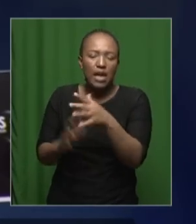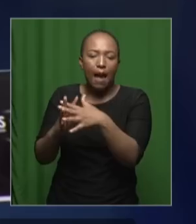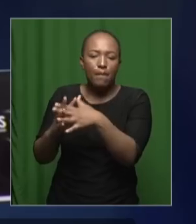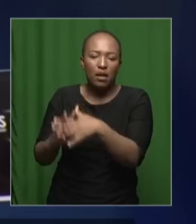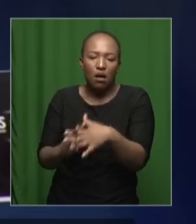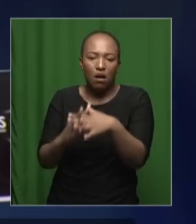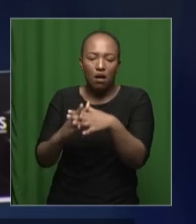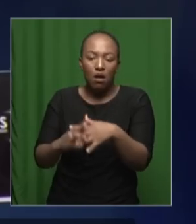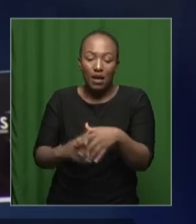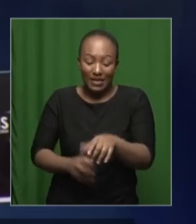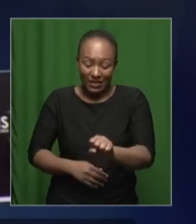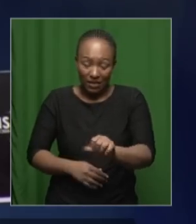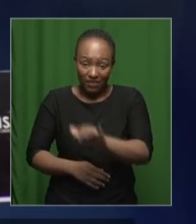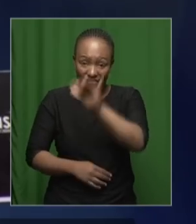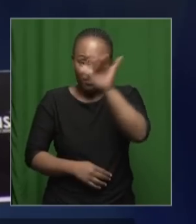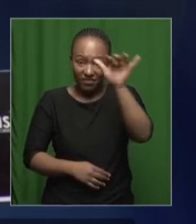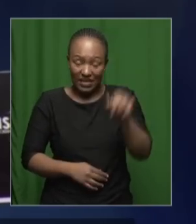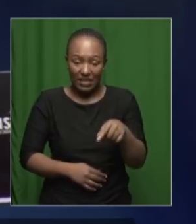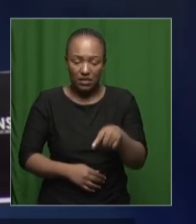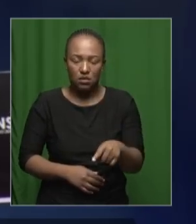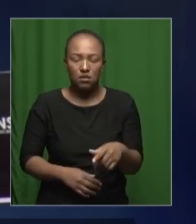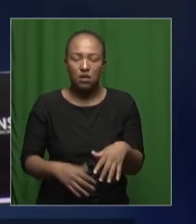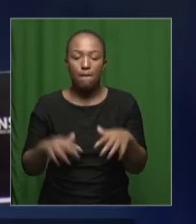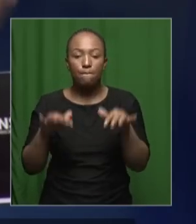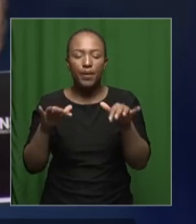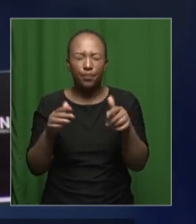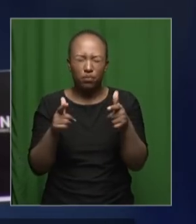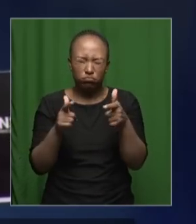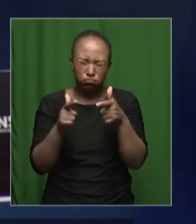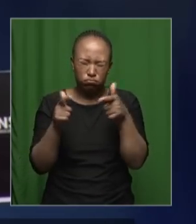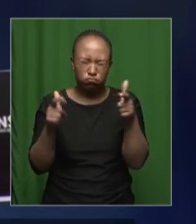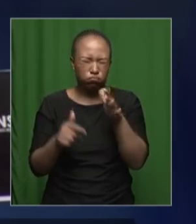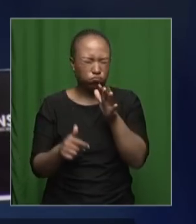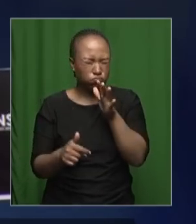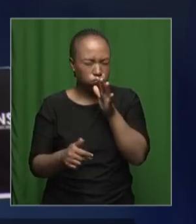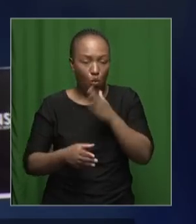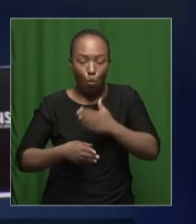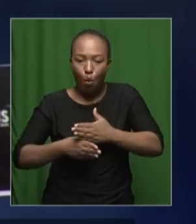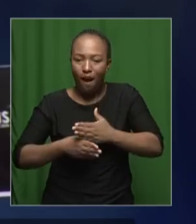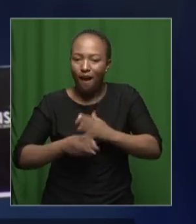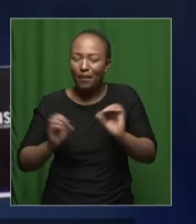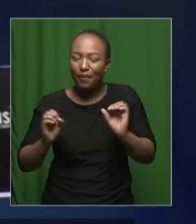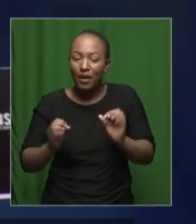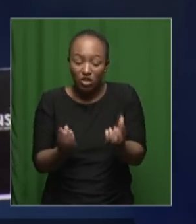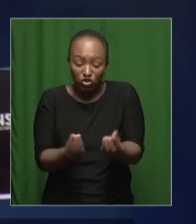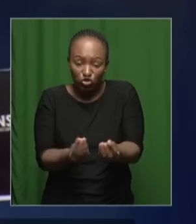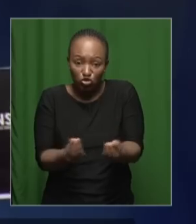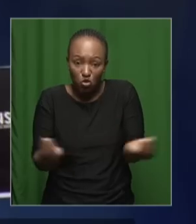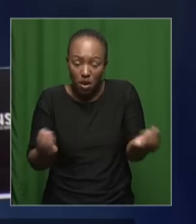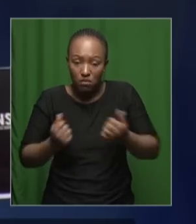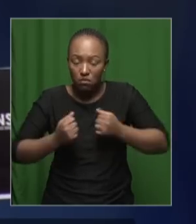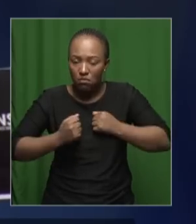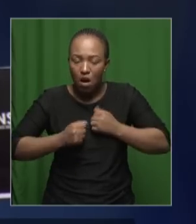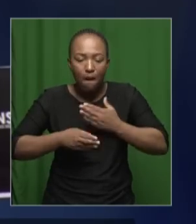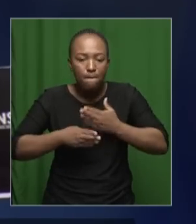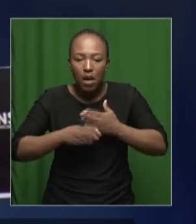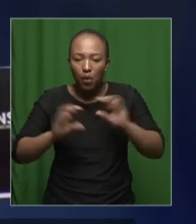figure in the world. Our children don't have jobs. Now, I can't